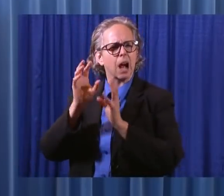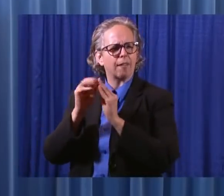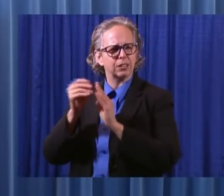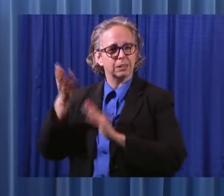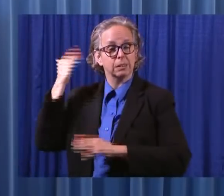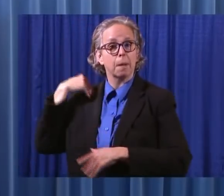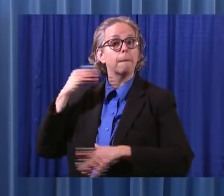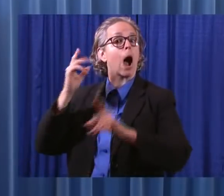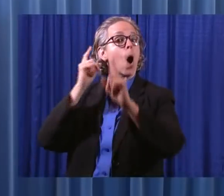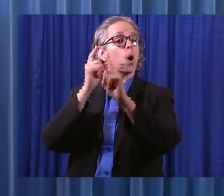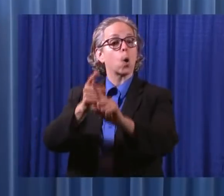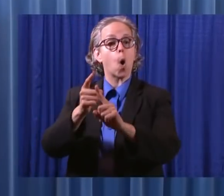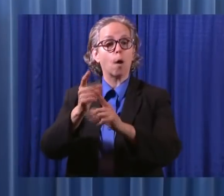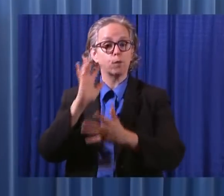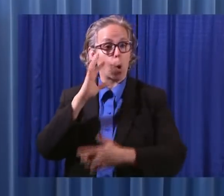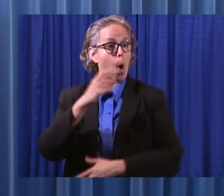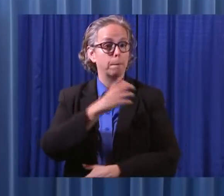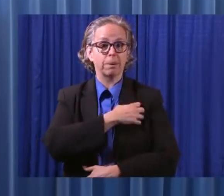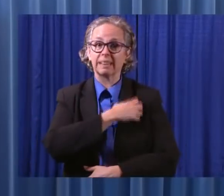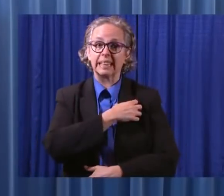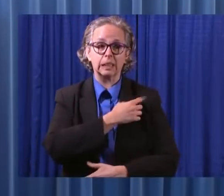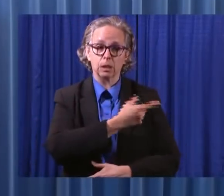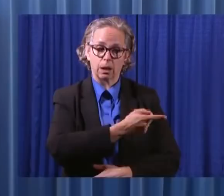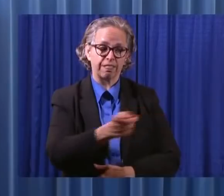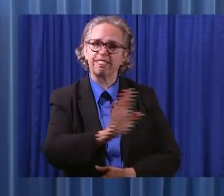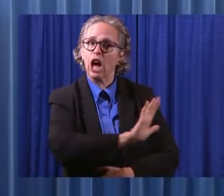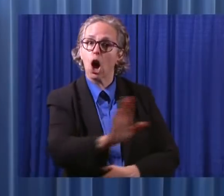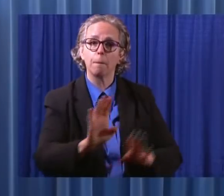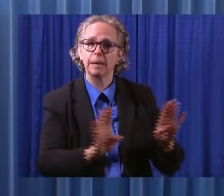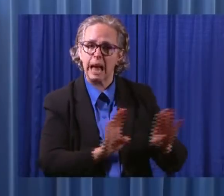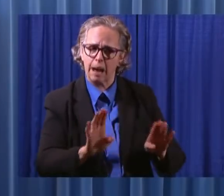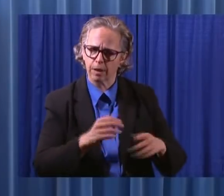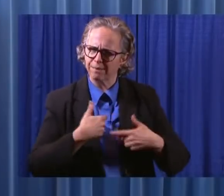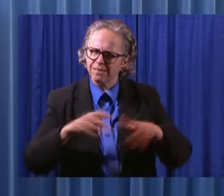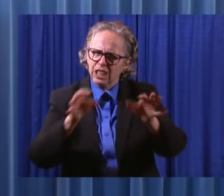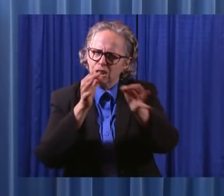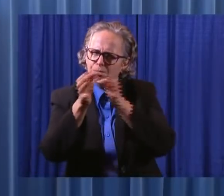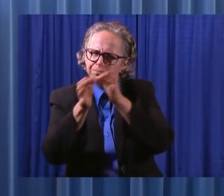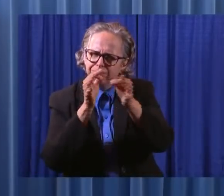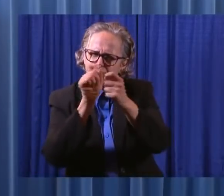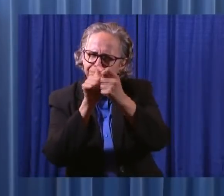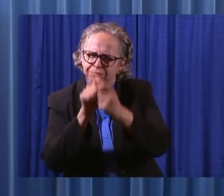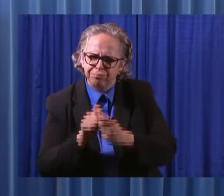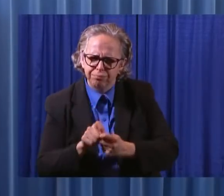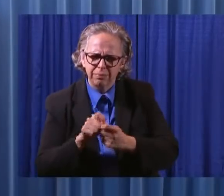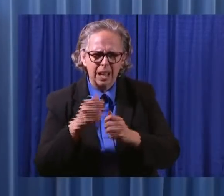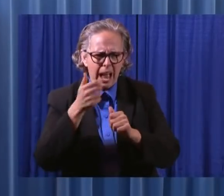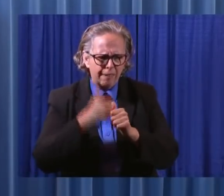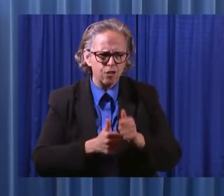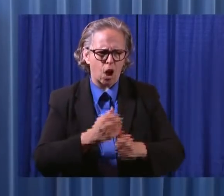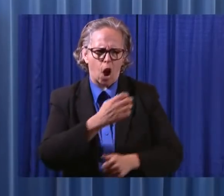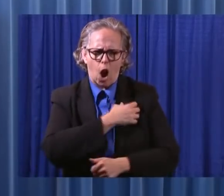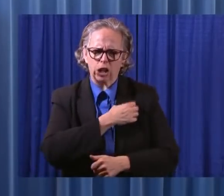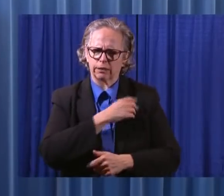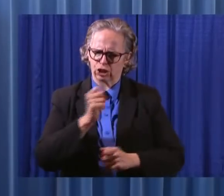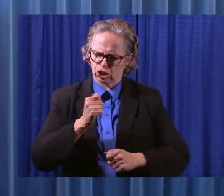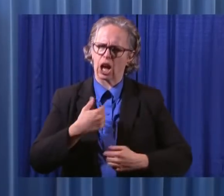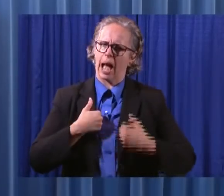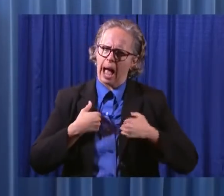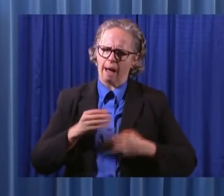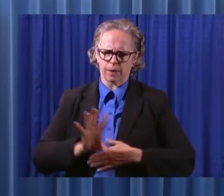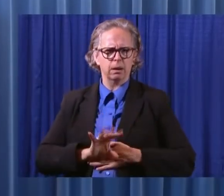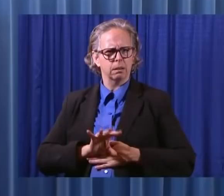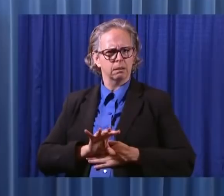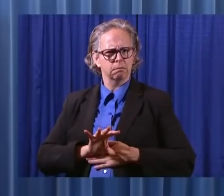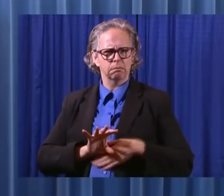would be. My aspirations would be that every officer in the state would have body camera on. We know that's not true today.